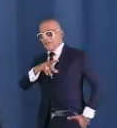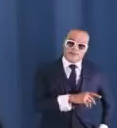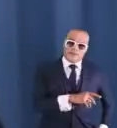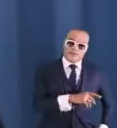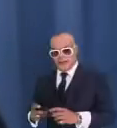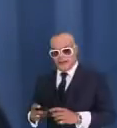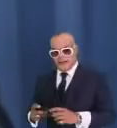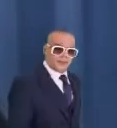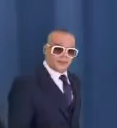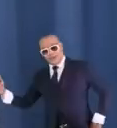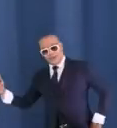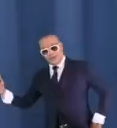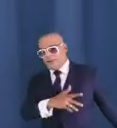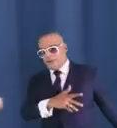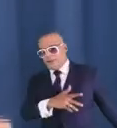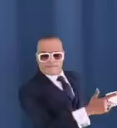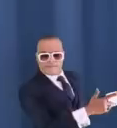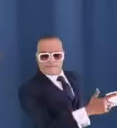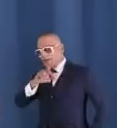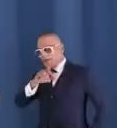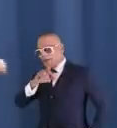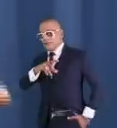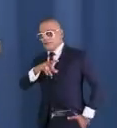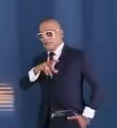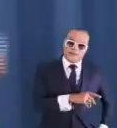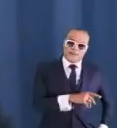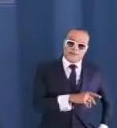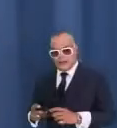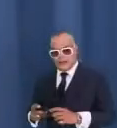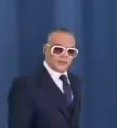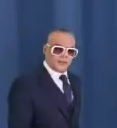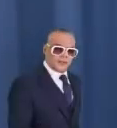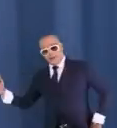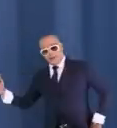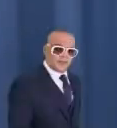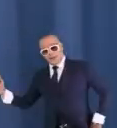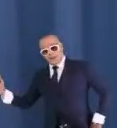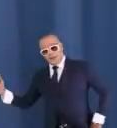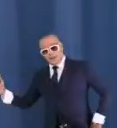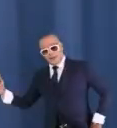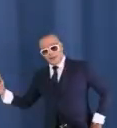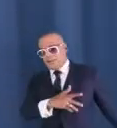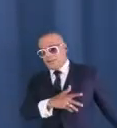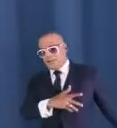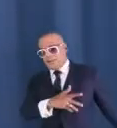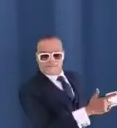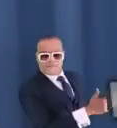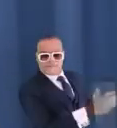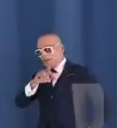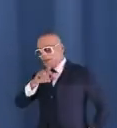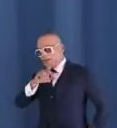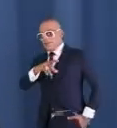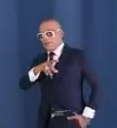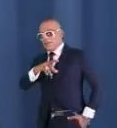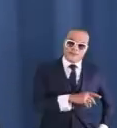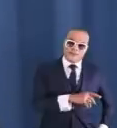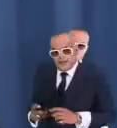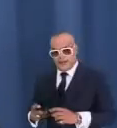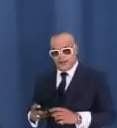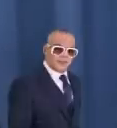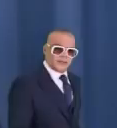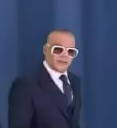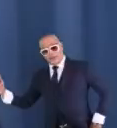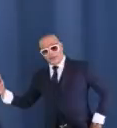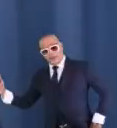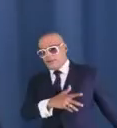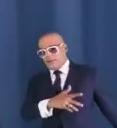the provider to have on the form of verification, when it comes up after you've scanned the QR code, the person's photograph. So you'll